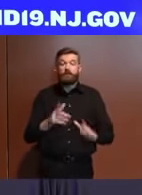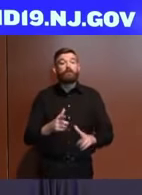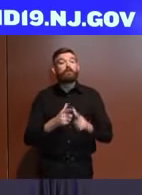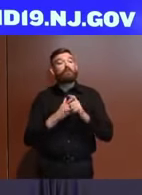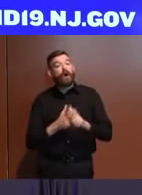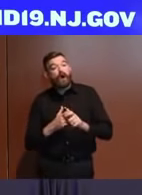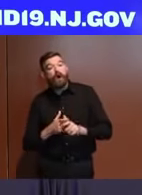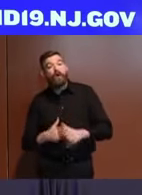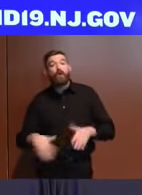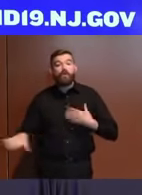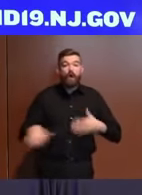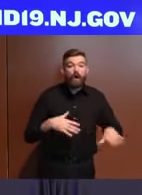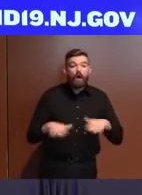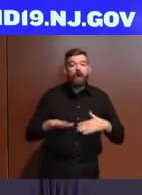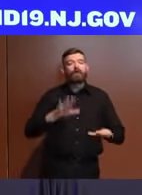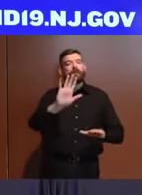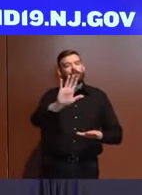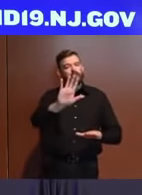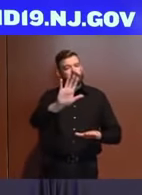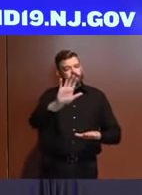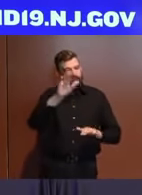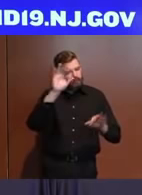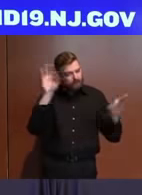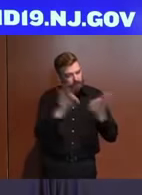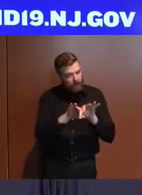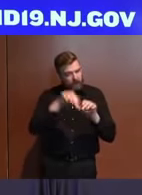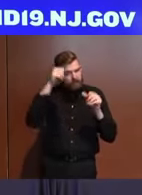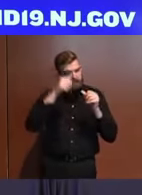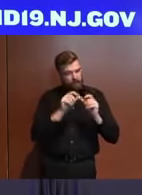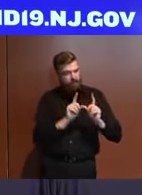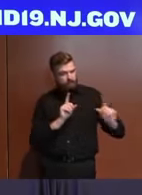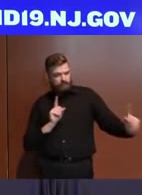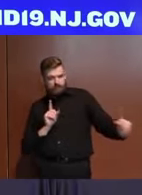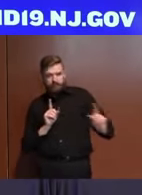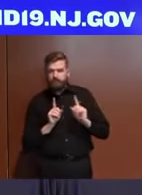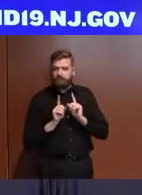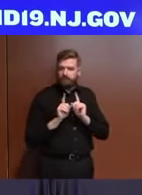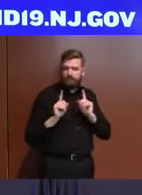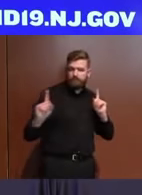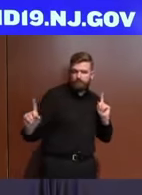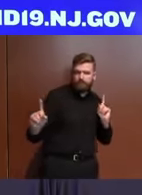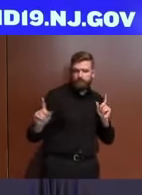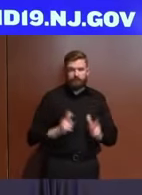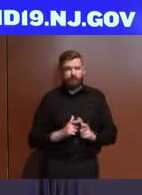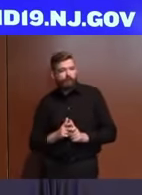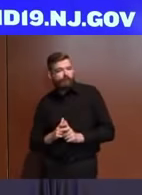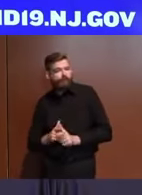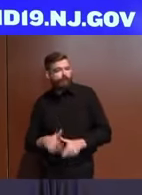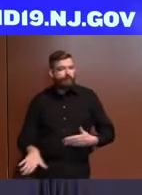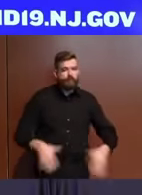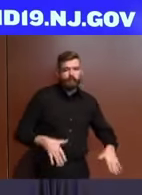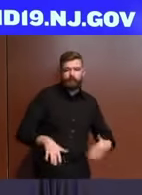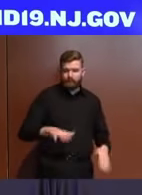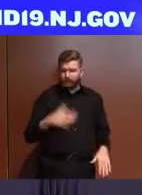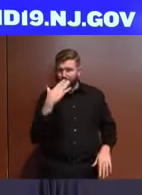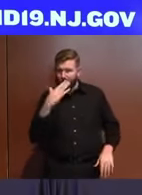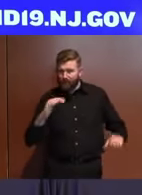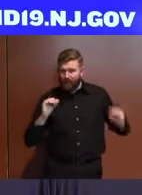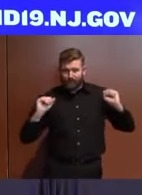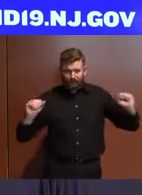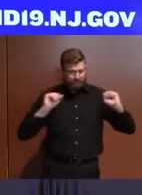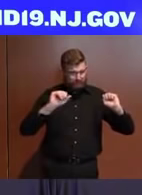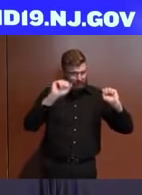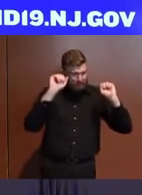that you practice social distancing. Even if you're doing healthy activities, you could still spread